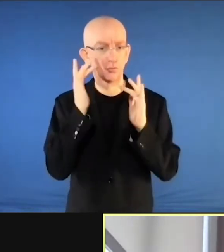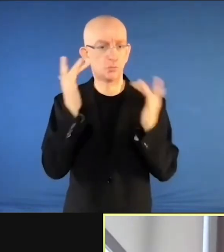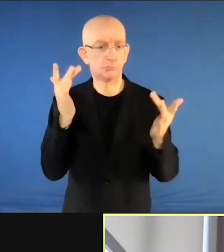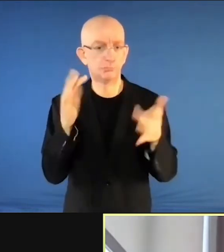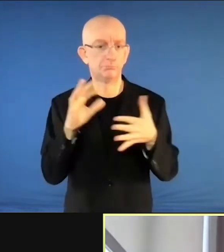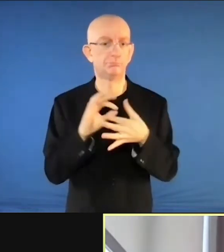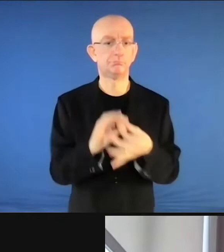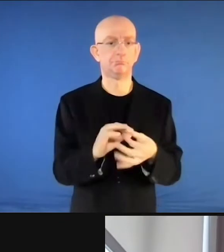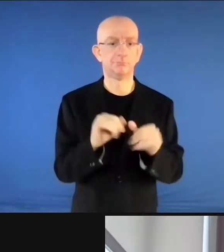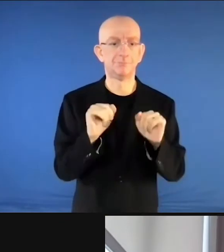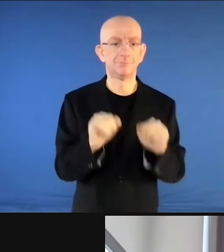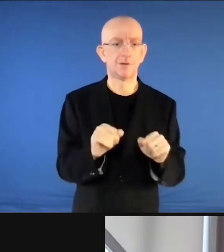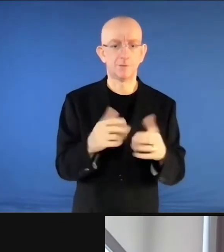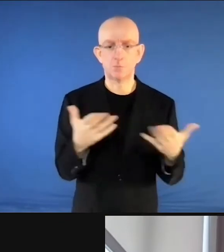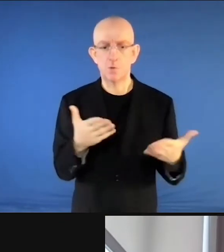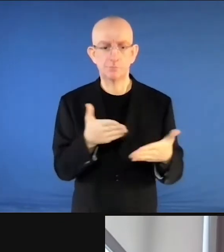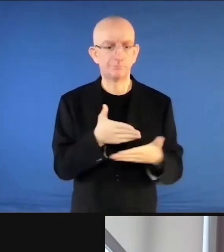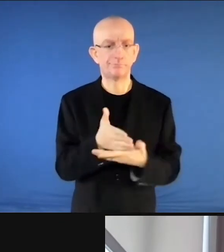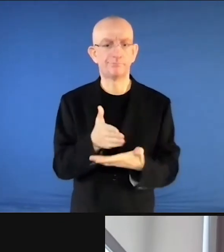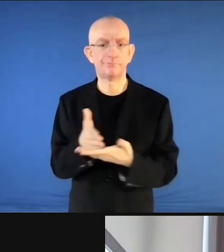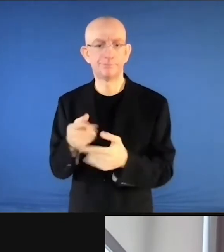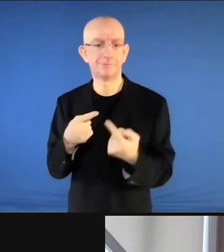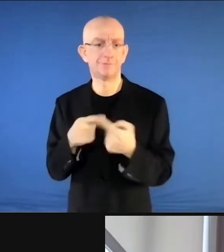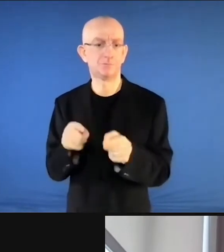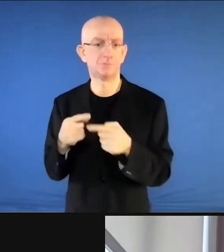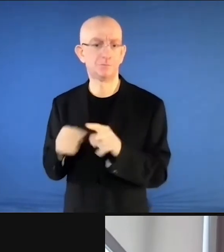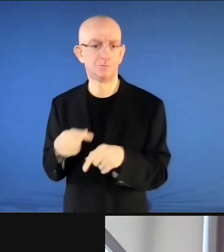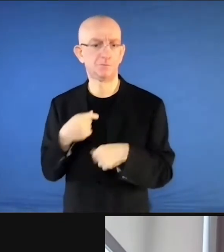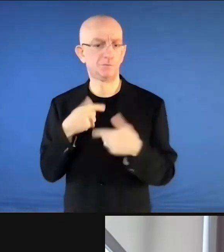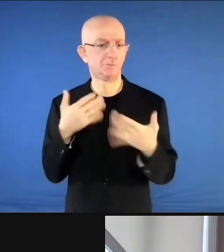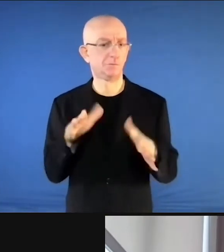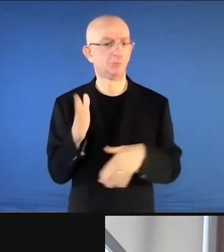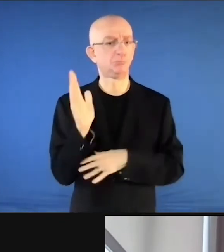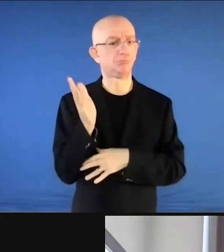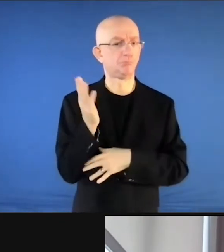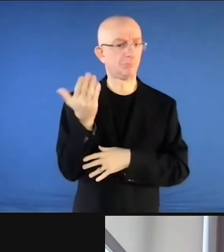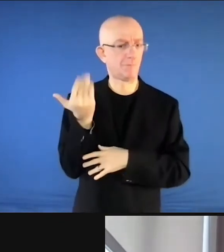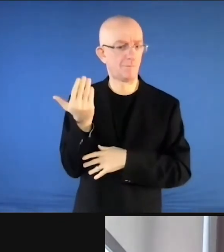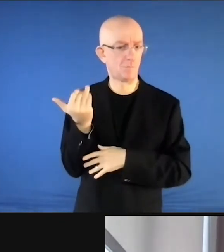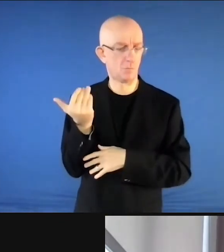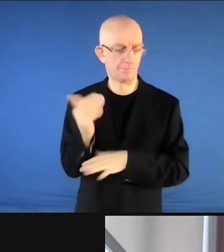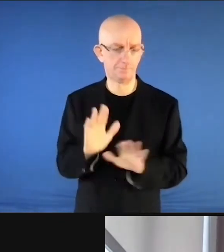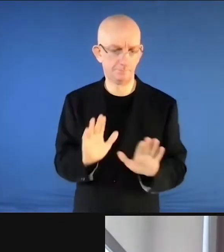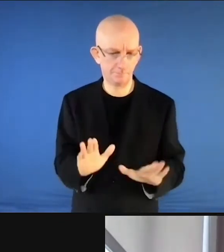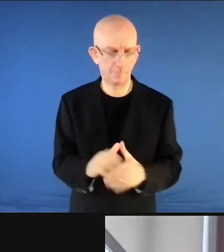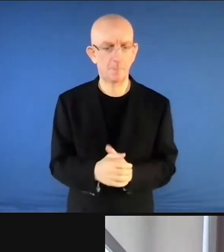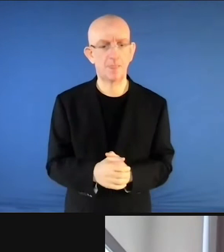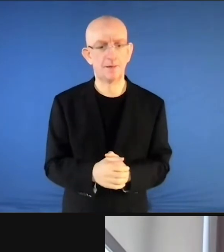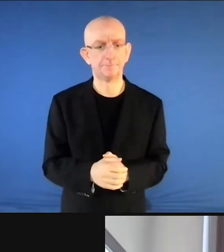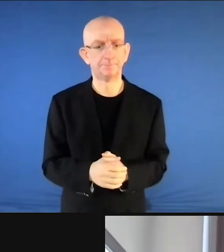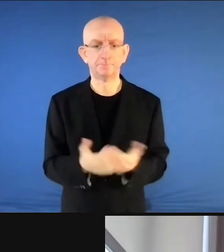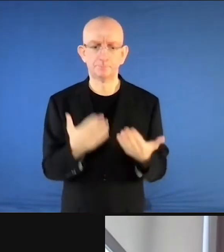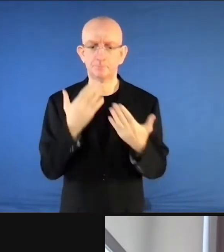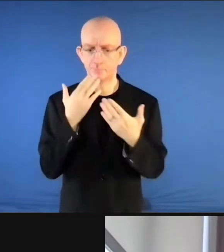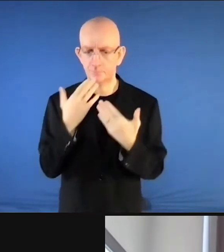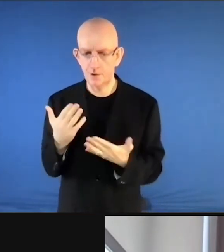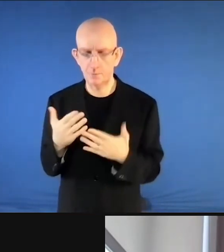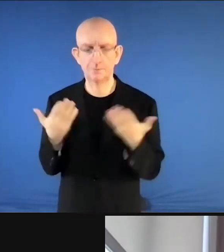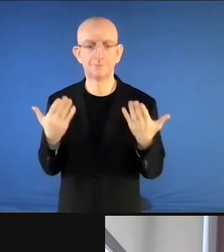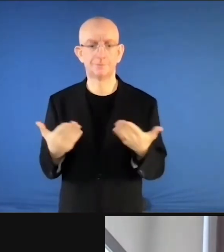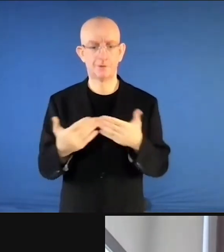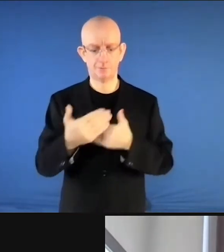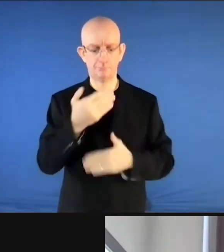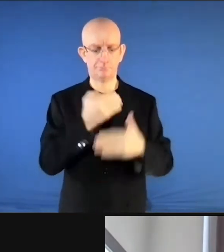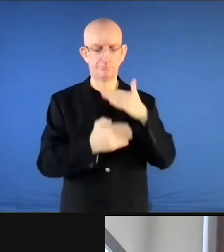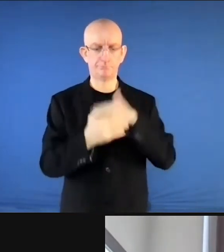Great, thank you very much. So now I'd like to move on to pick up. We've